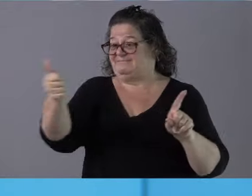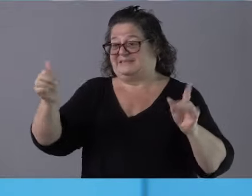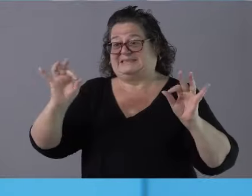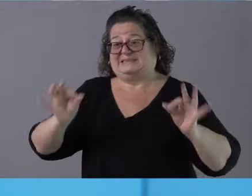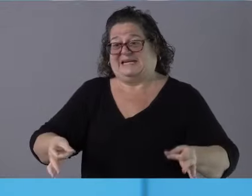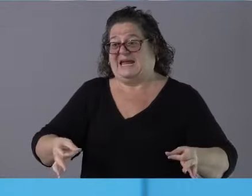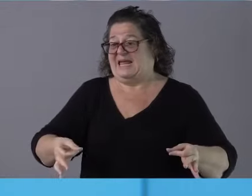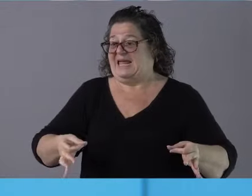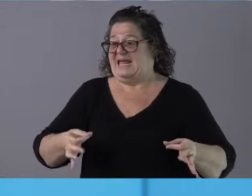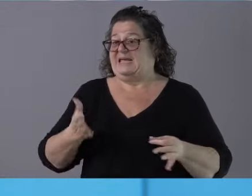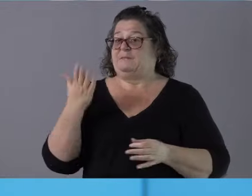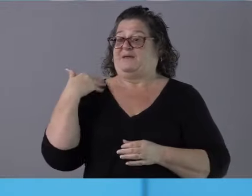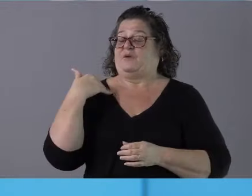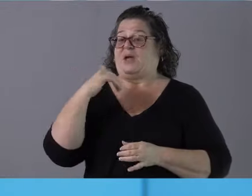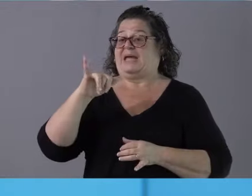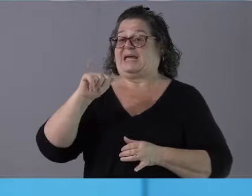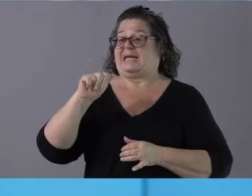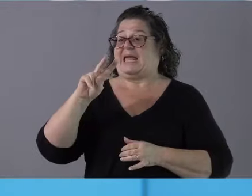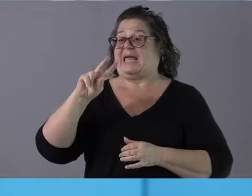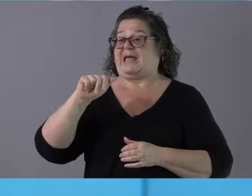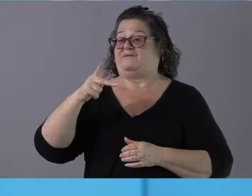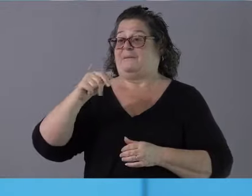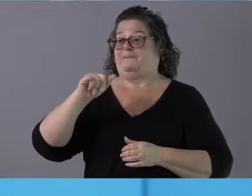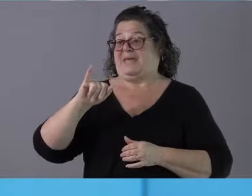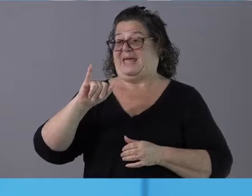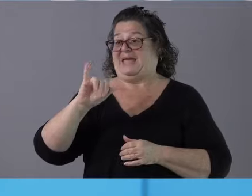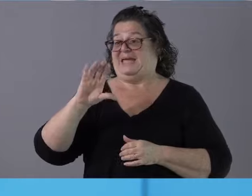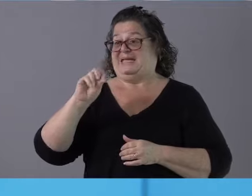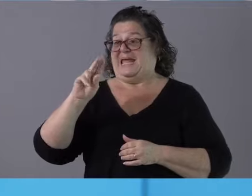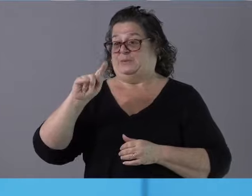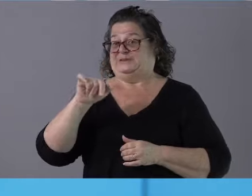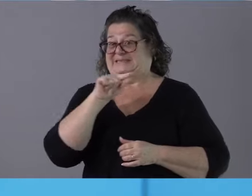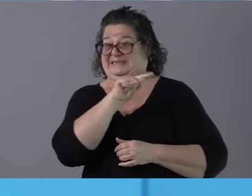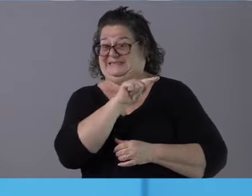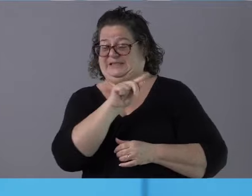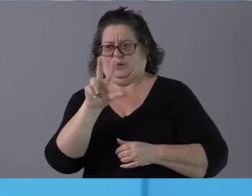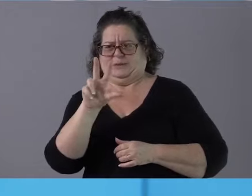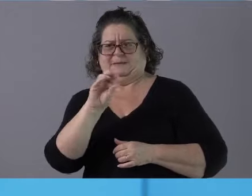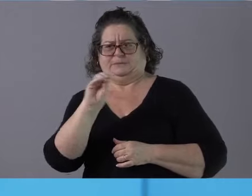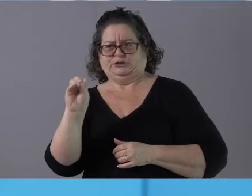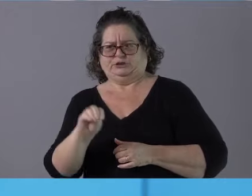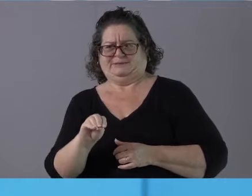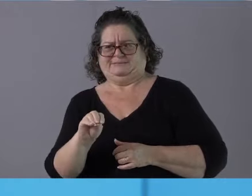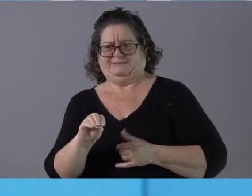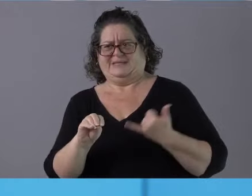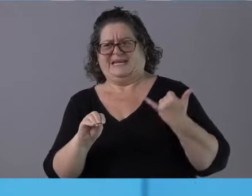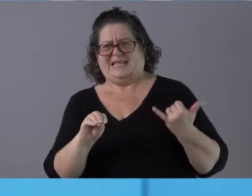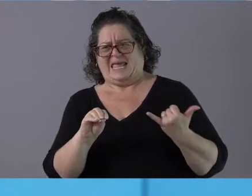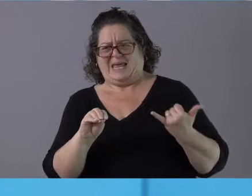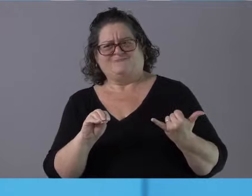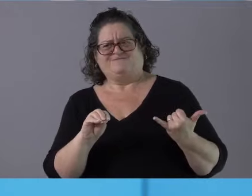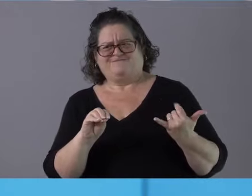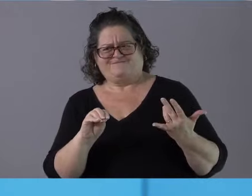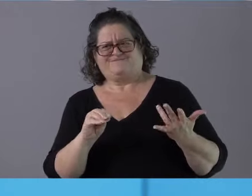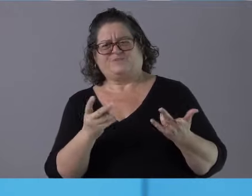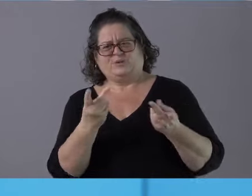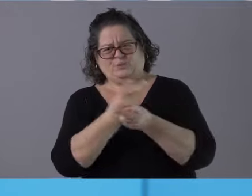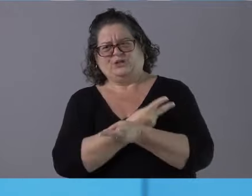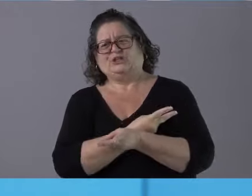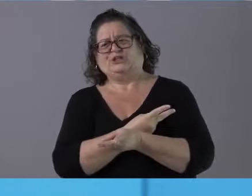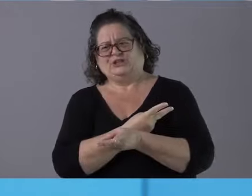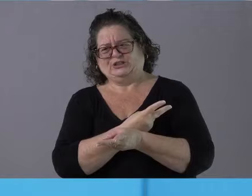they're blue and in a position where action would be helpful. Okay. Thank you, guys. Go to Michael